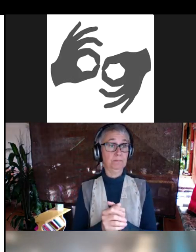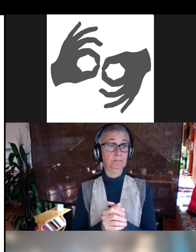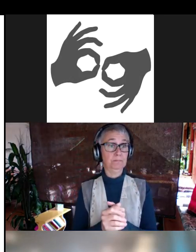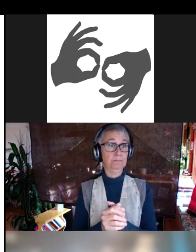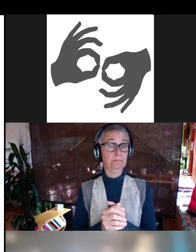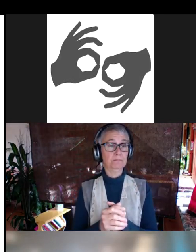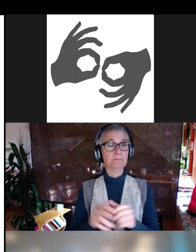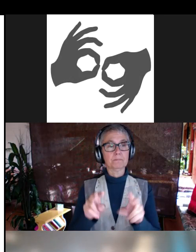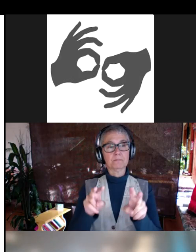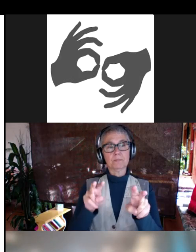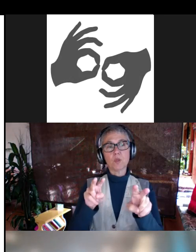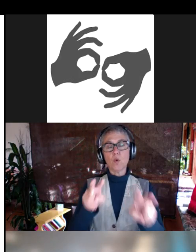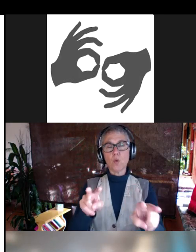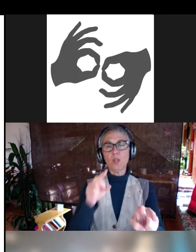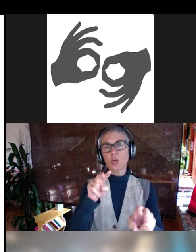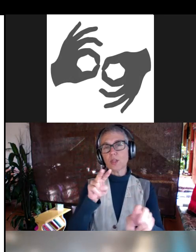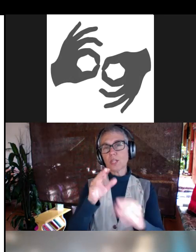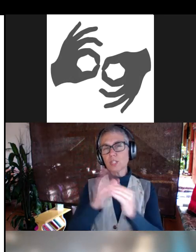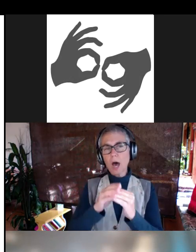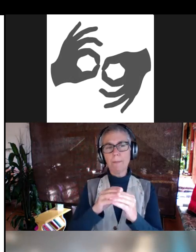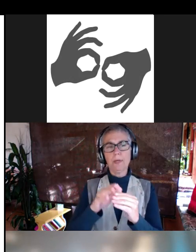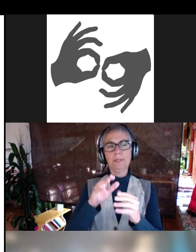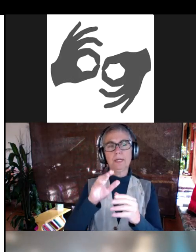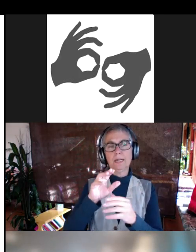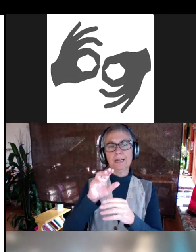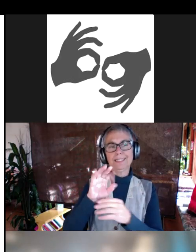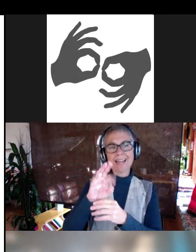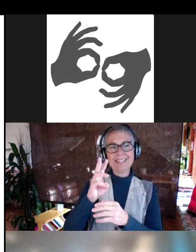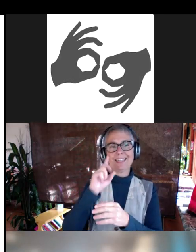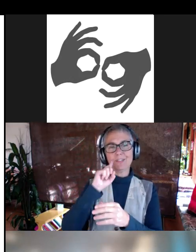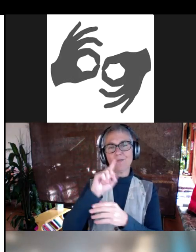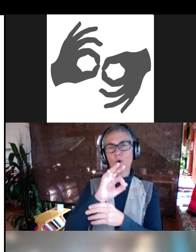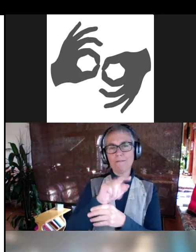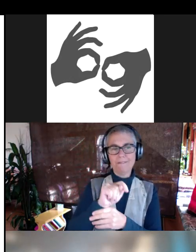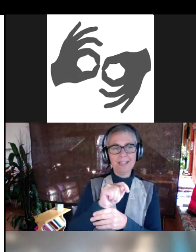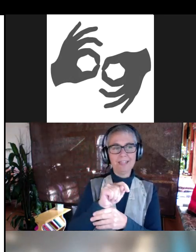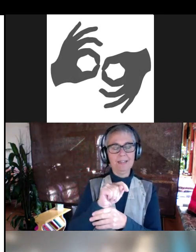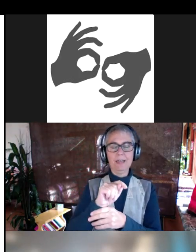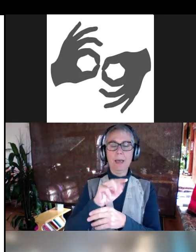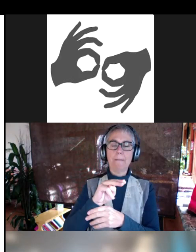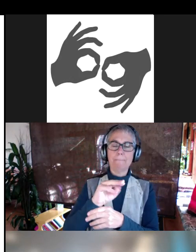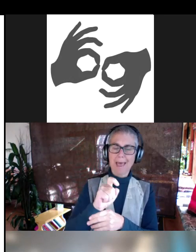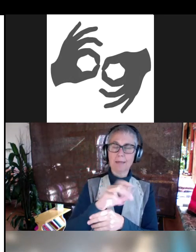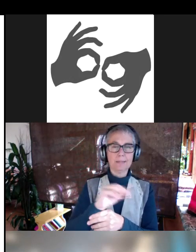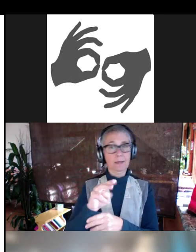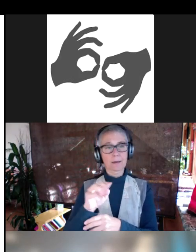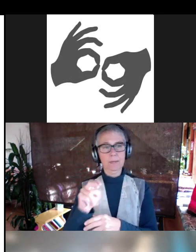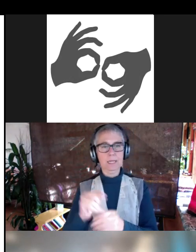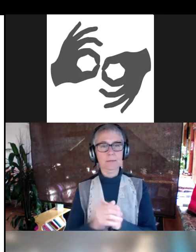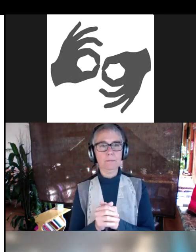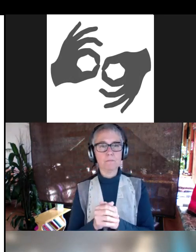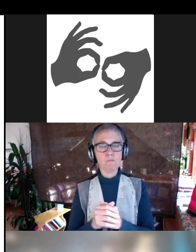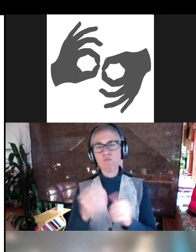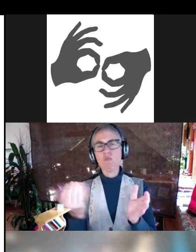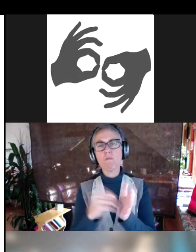96 predictions as well as the mean. And so if I pull that up, we can do this simulation many hundreds of times. In